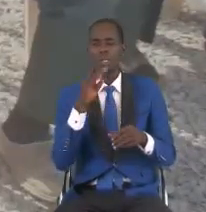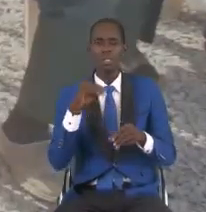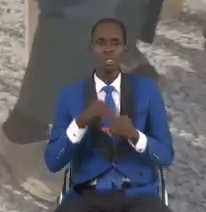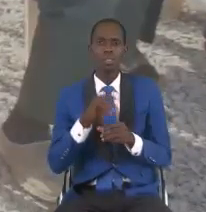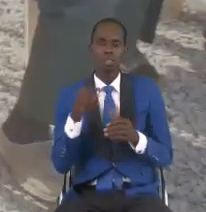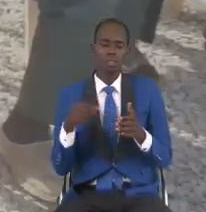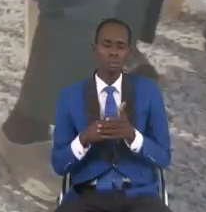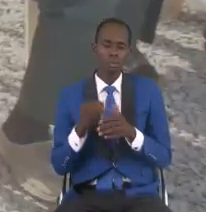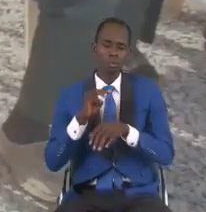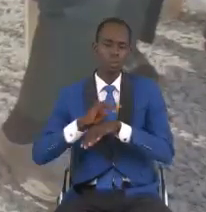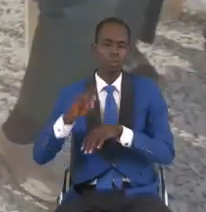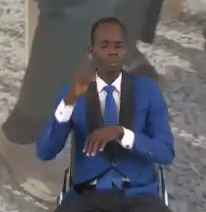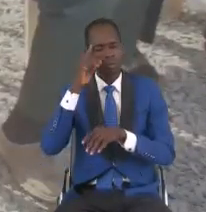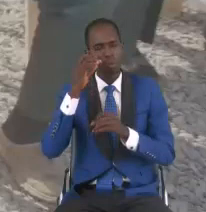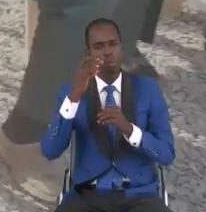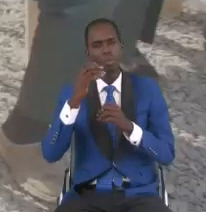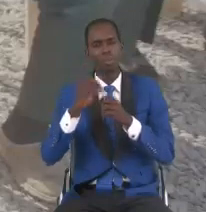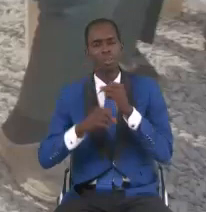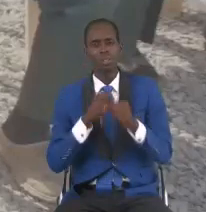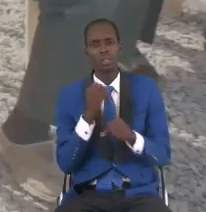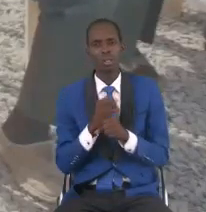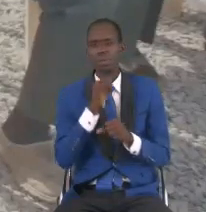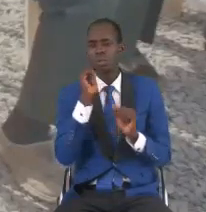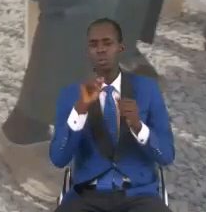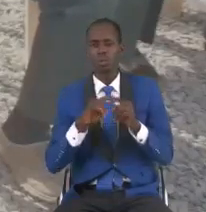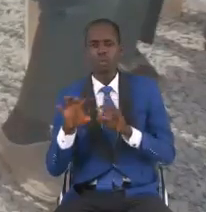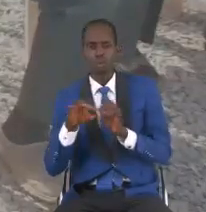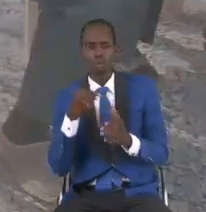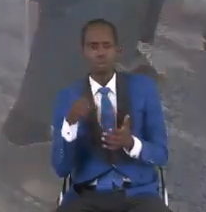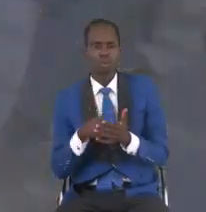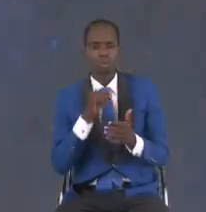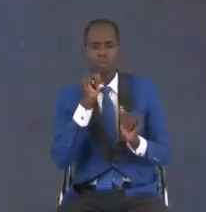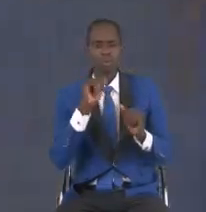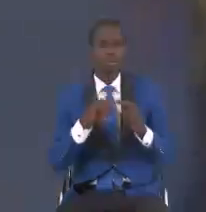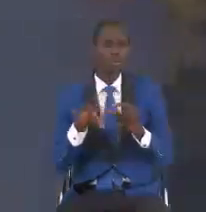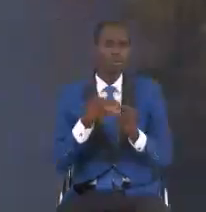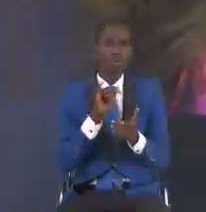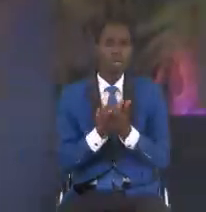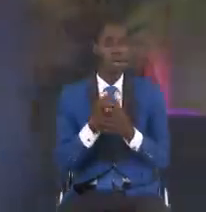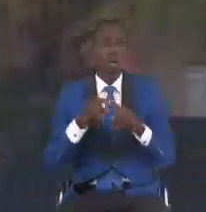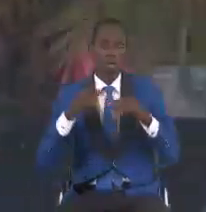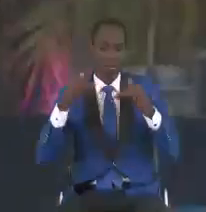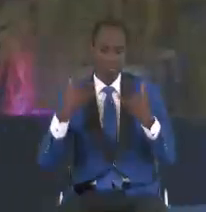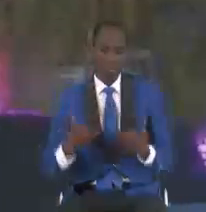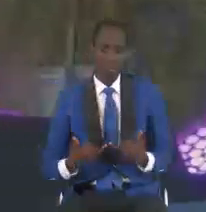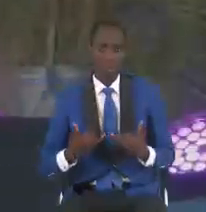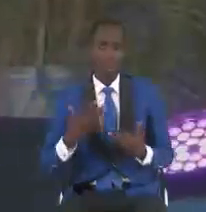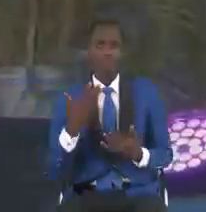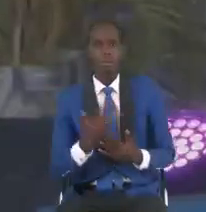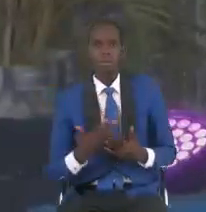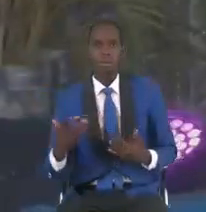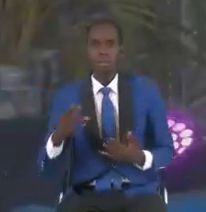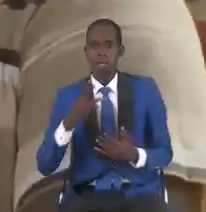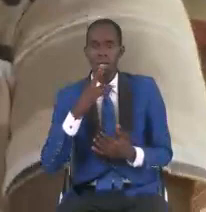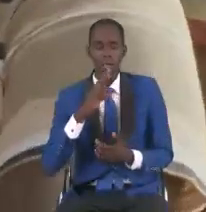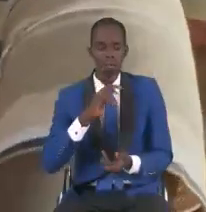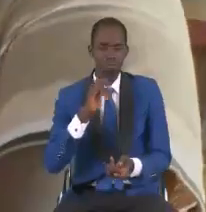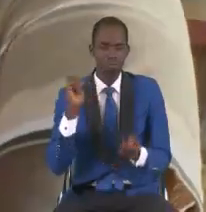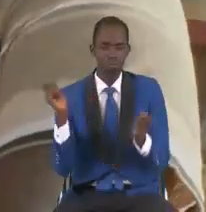of years. I wasn't able to do this, I wasn't able to do that, but now things are turning